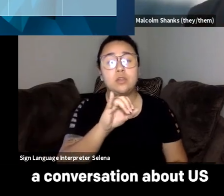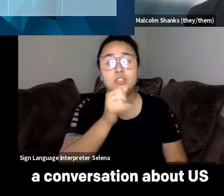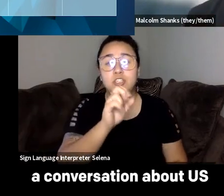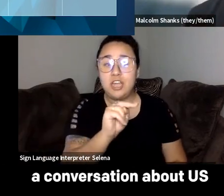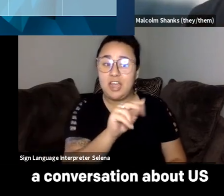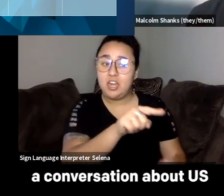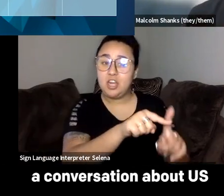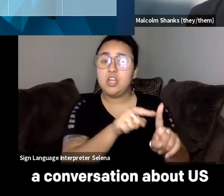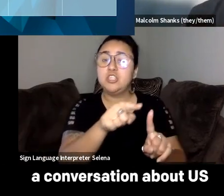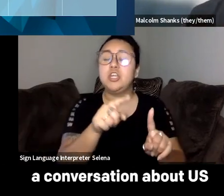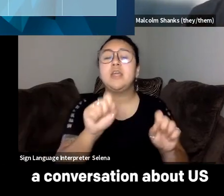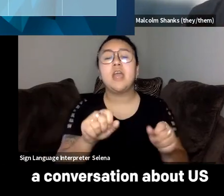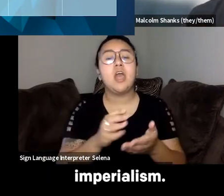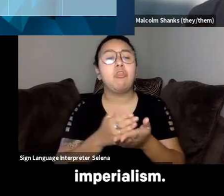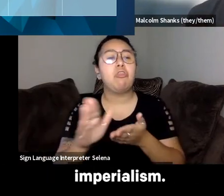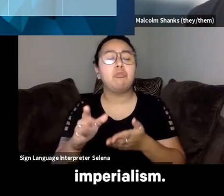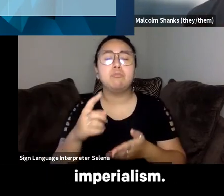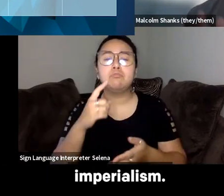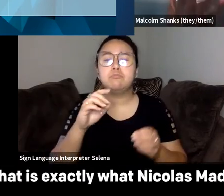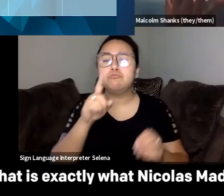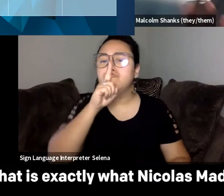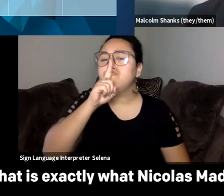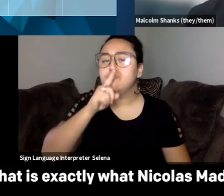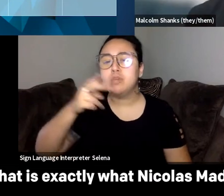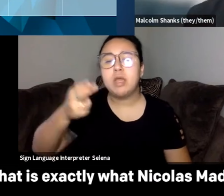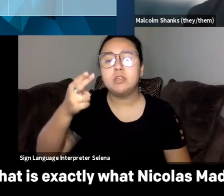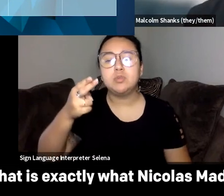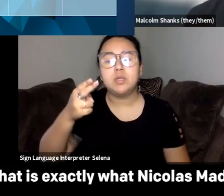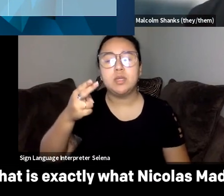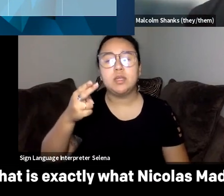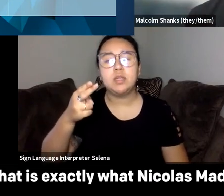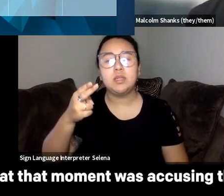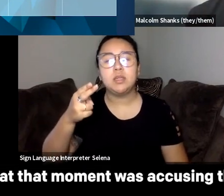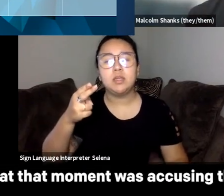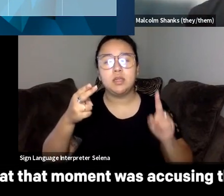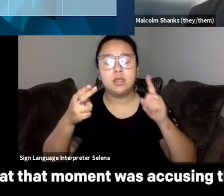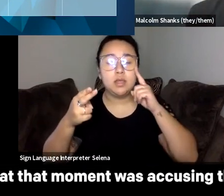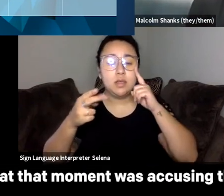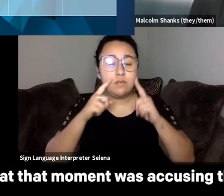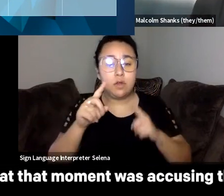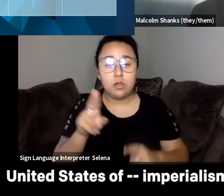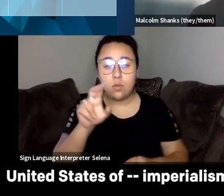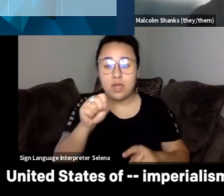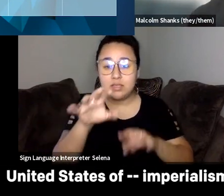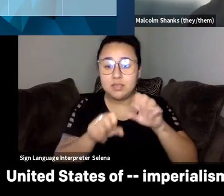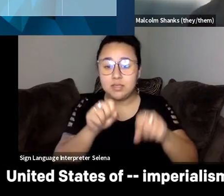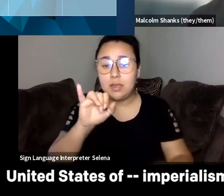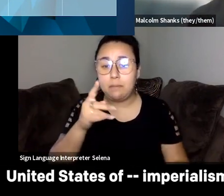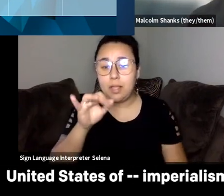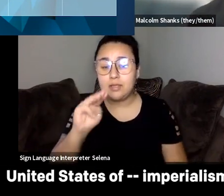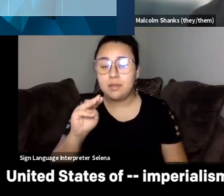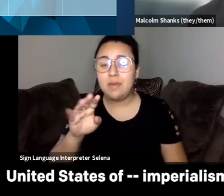in a conversation about US imperialism. That is exactly what Nicolas Maduro at that moment was accusing the United States